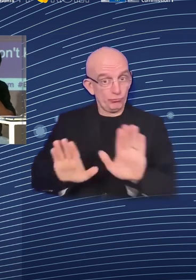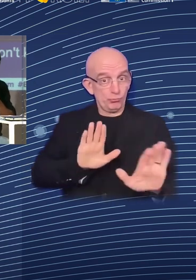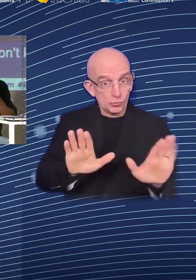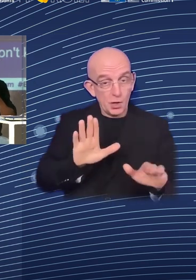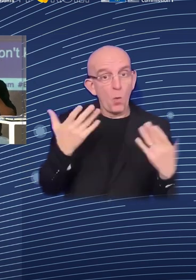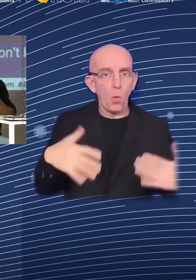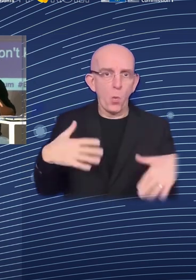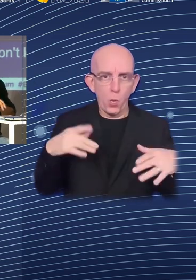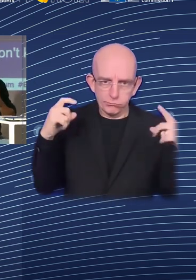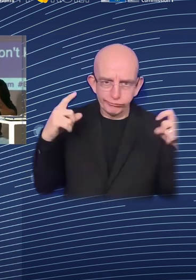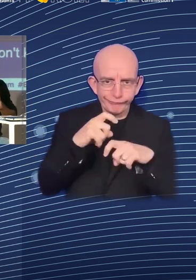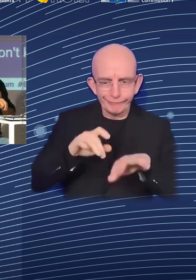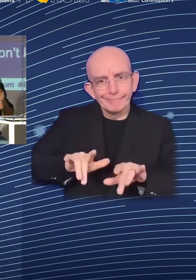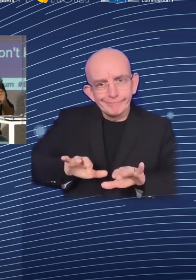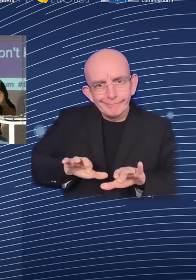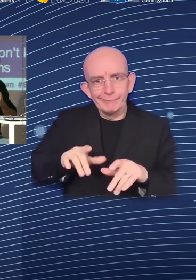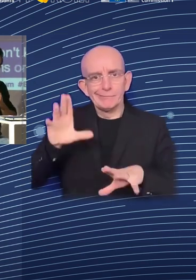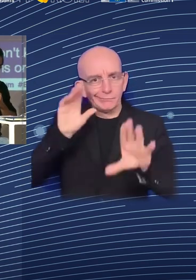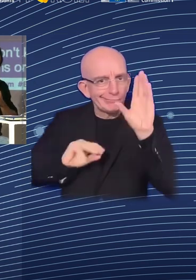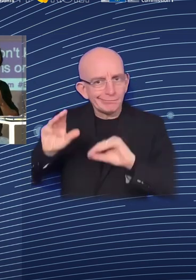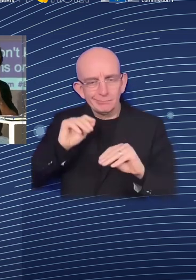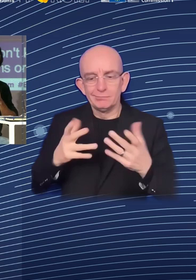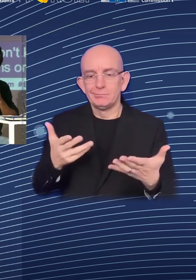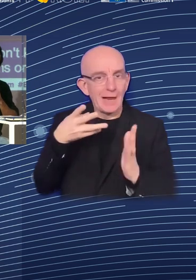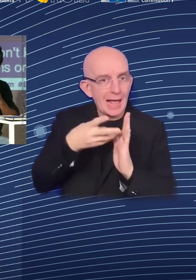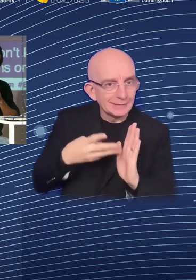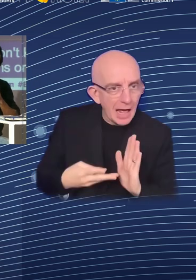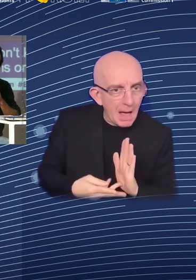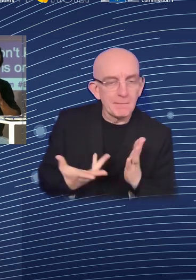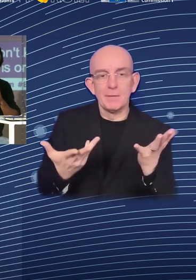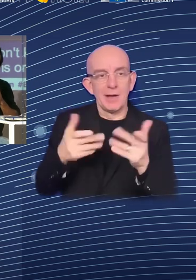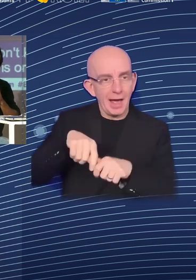school. When you do the exam, you sit the exam. Okay, so